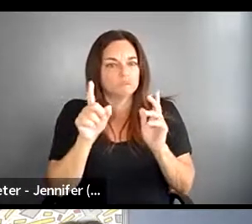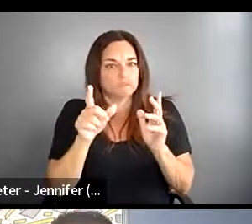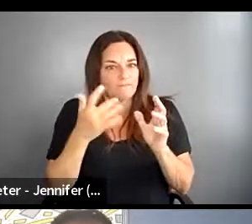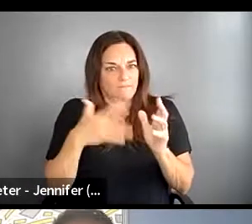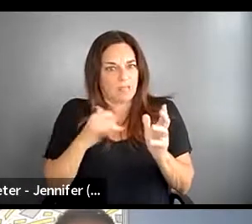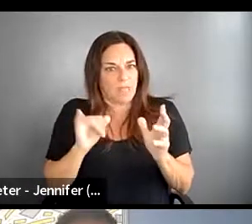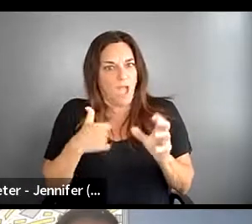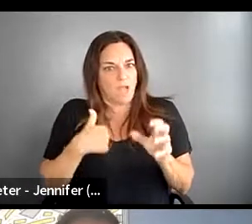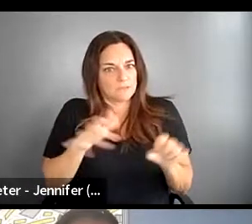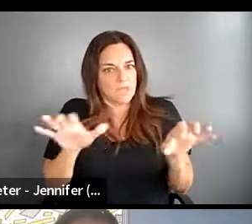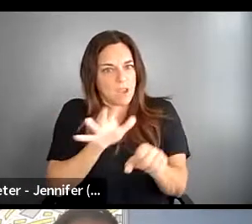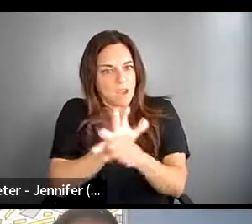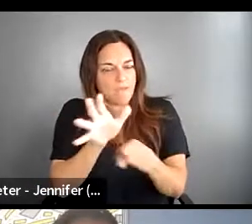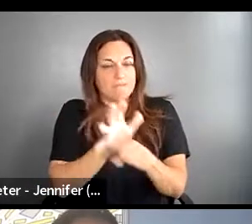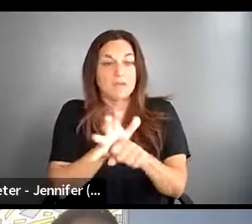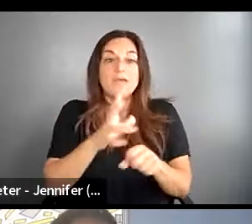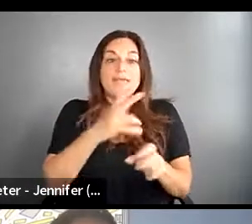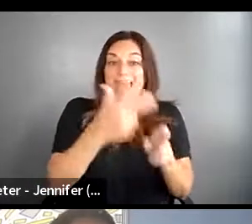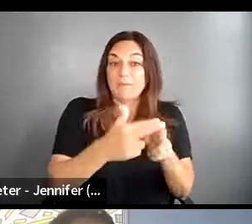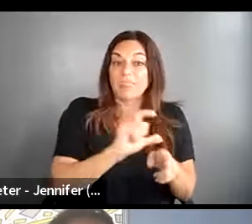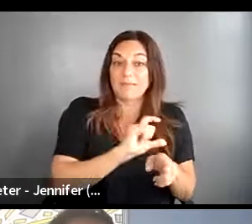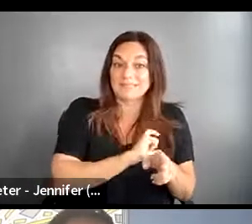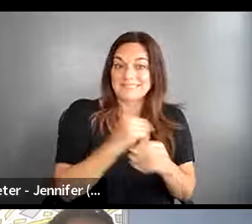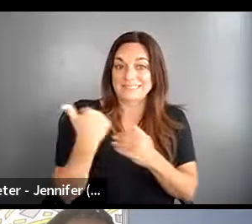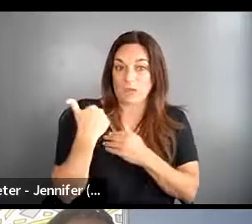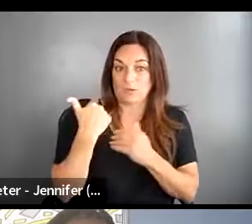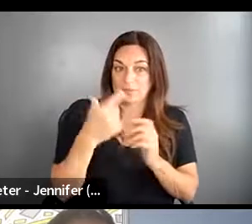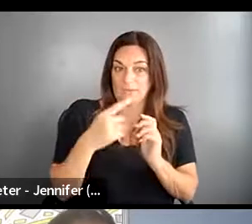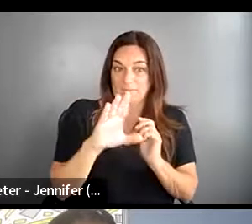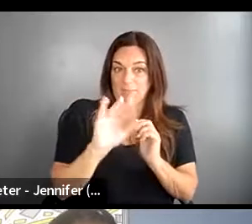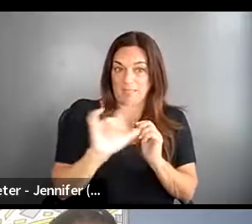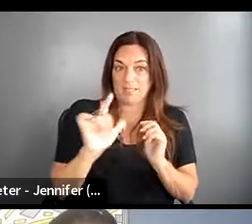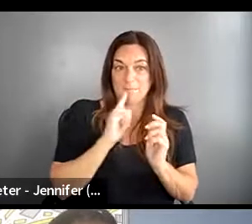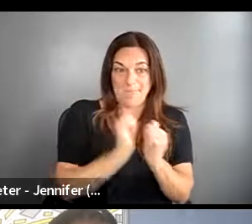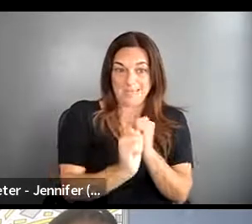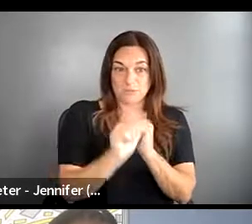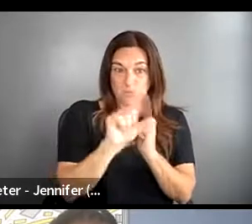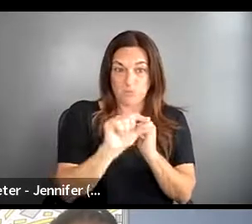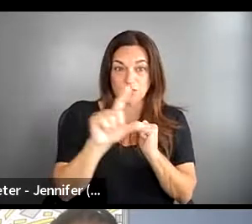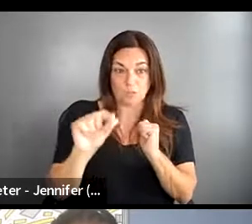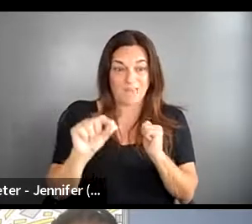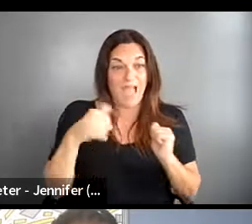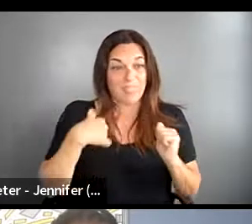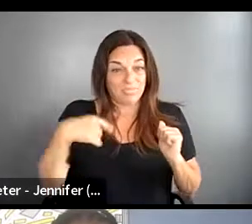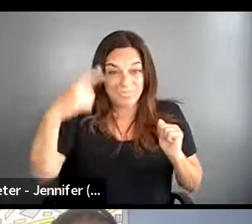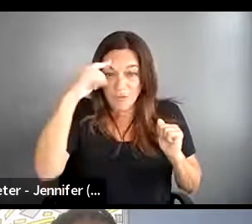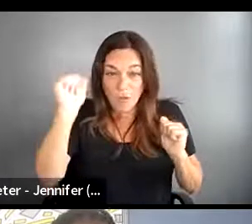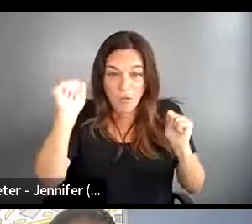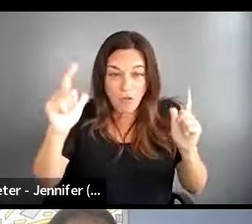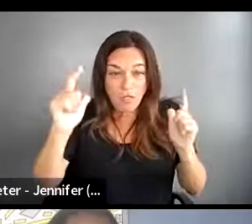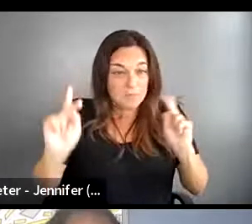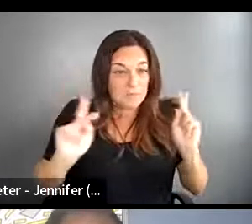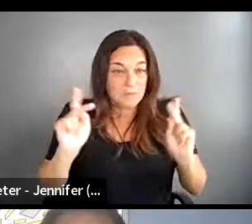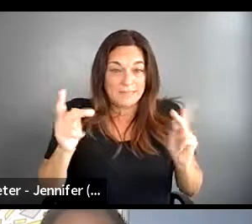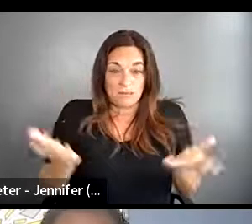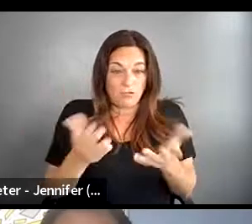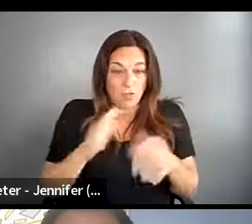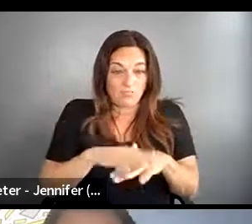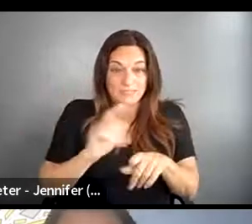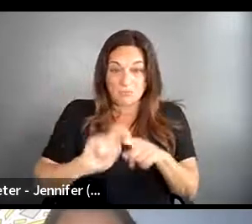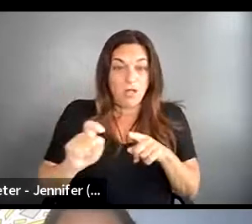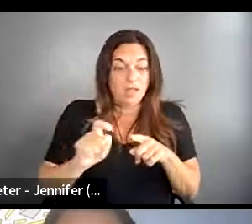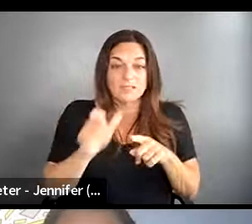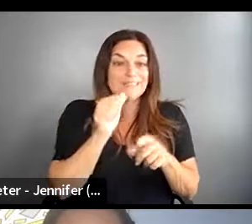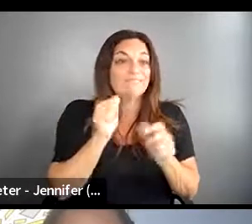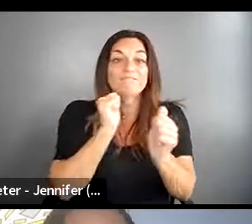Naming the police accountability bill in particular that passed in 2020, that I think all the folks on this call don't think went far